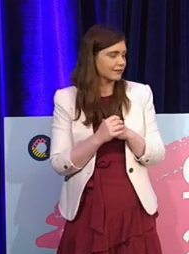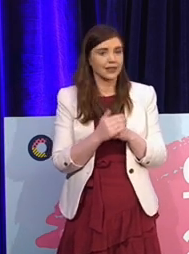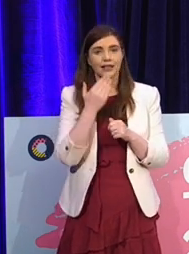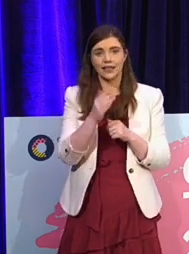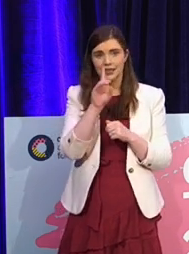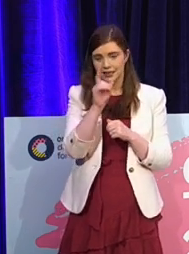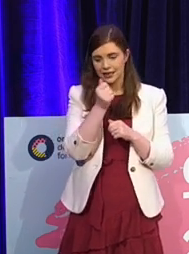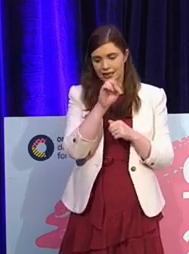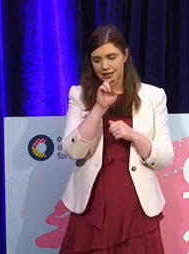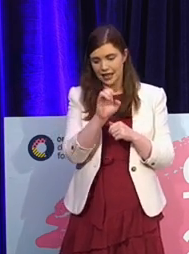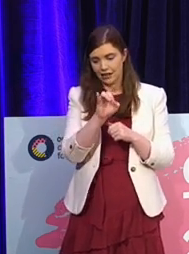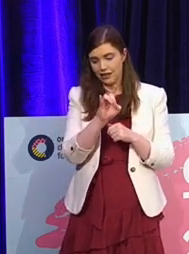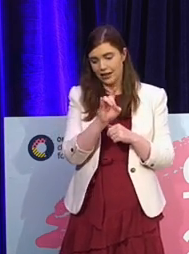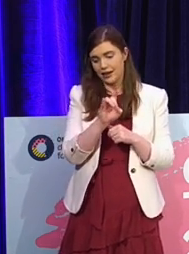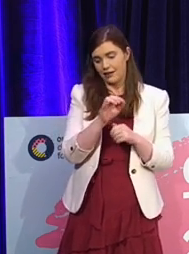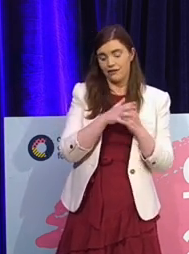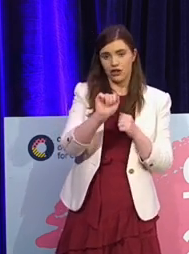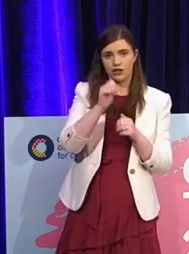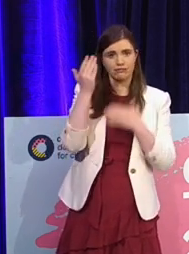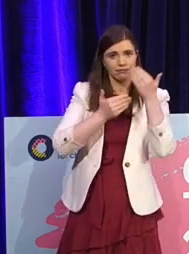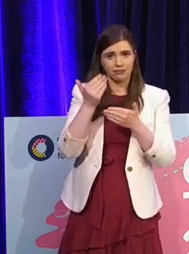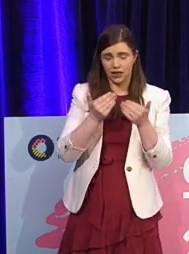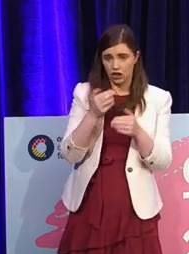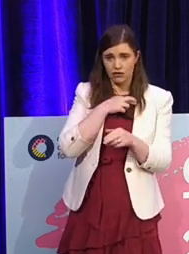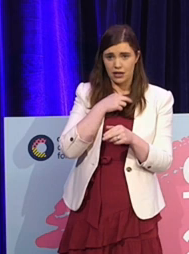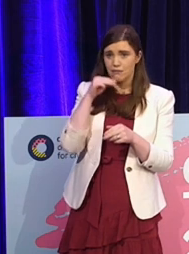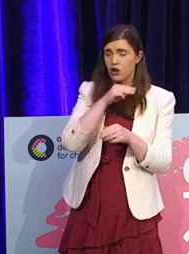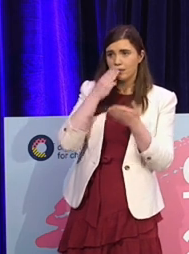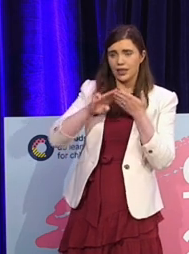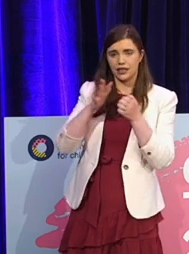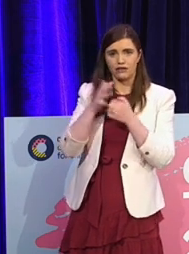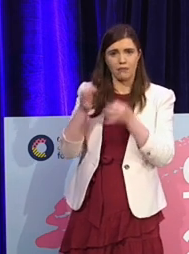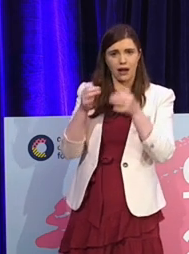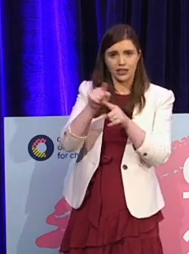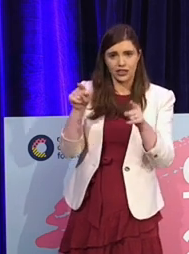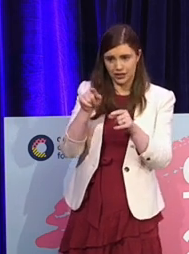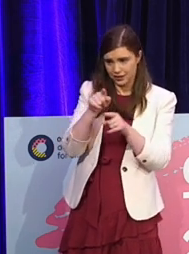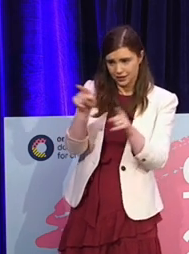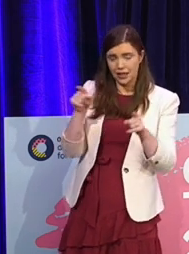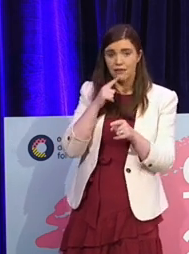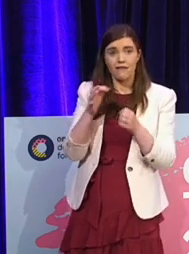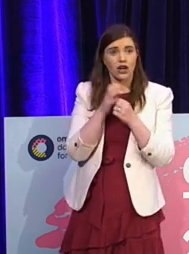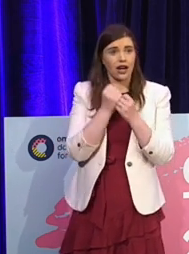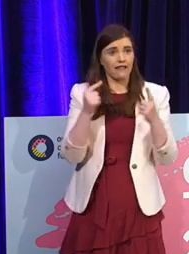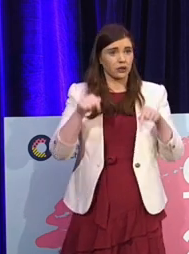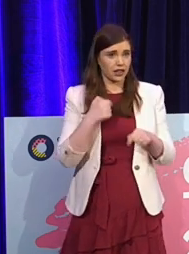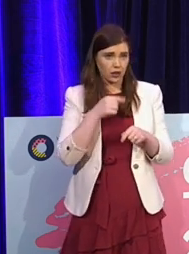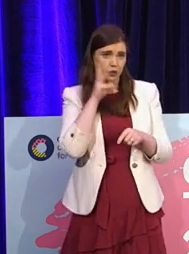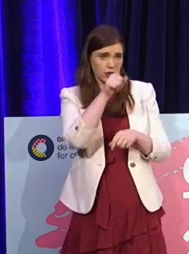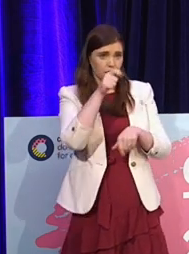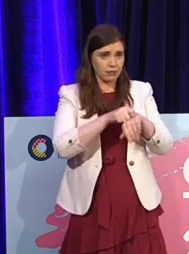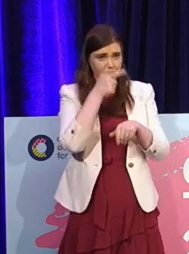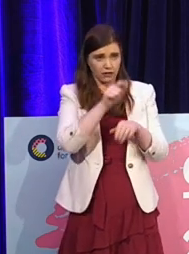Thanks, Dara, for your speech, which has such an important message for the politicians out there. On behalf of everyone here, we're wishing you the best of luck